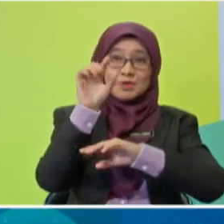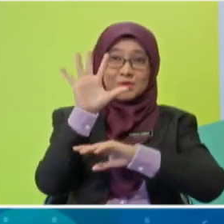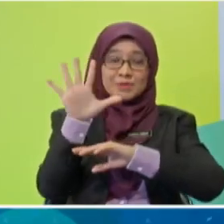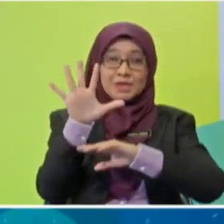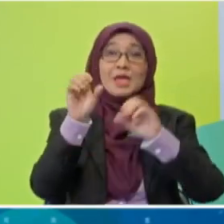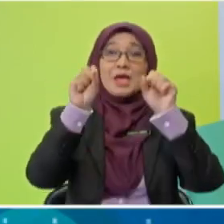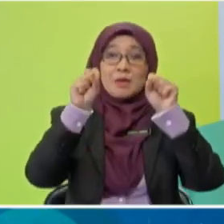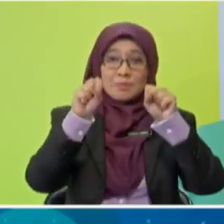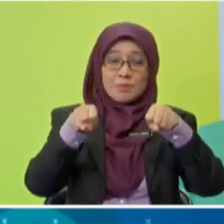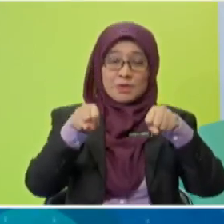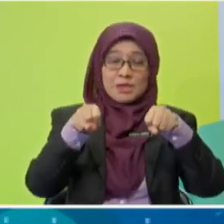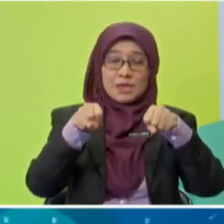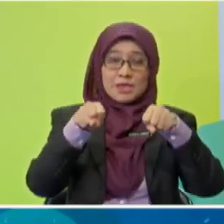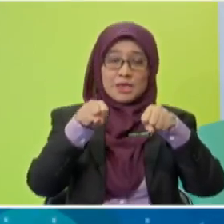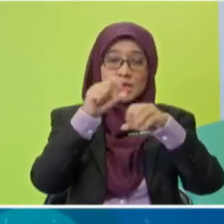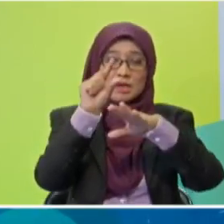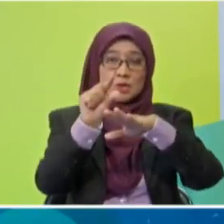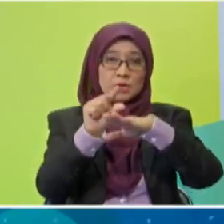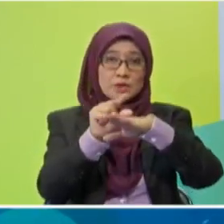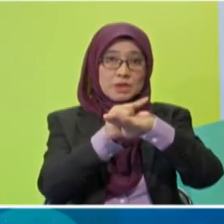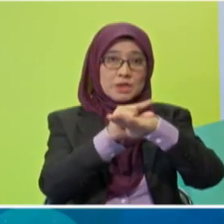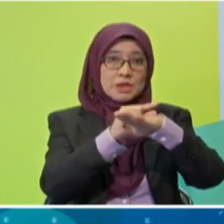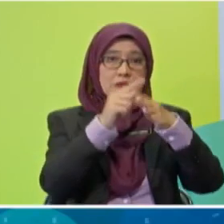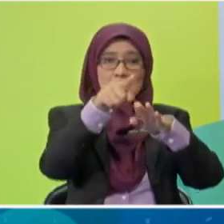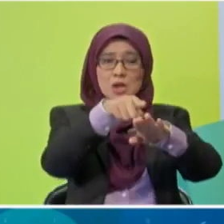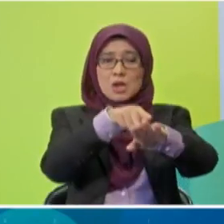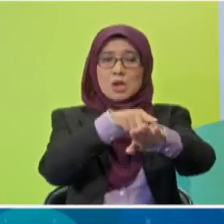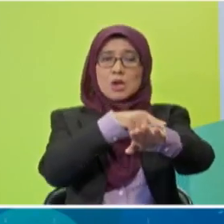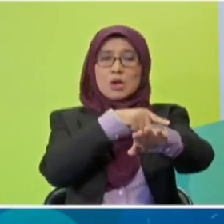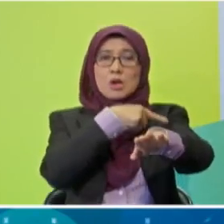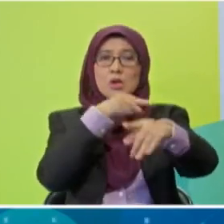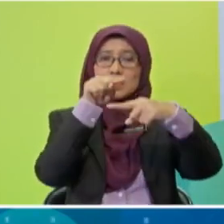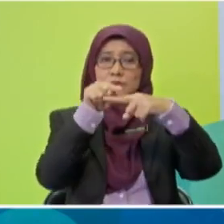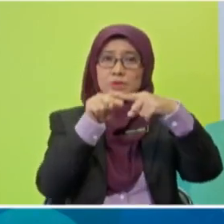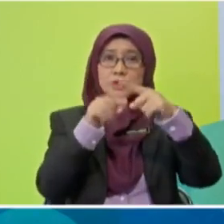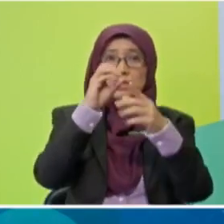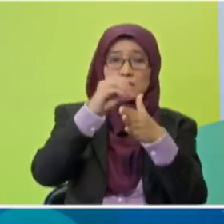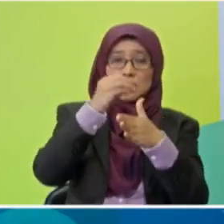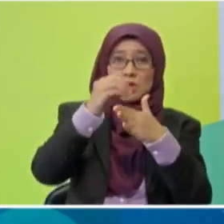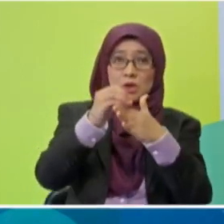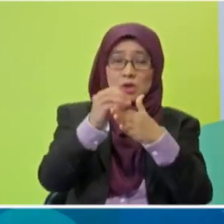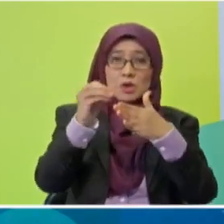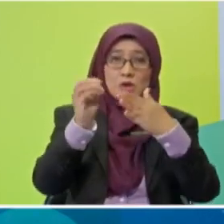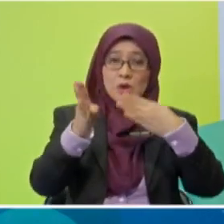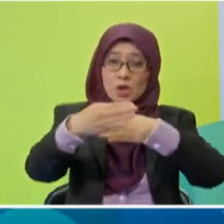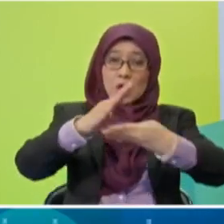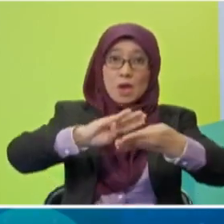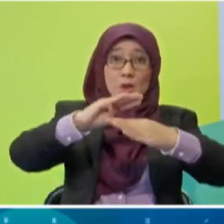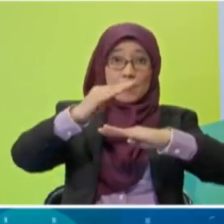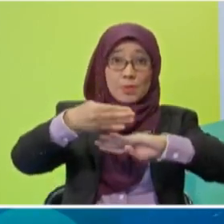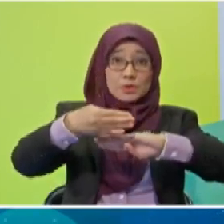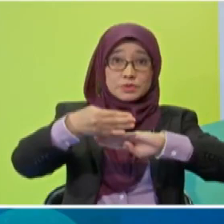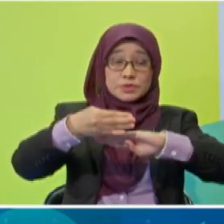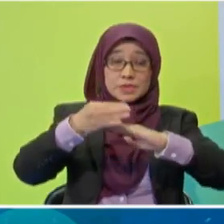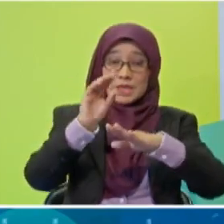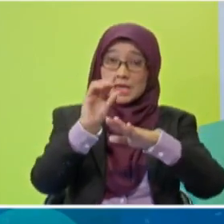or you can use this box method. Okay? And give me the rapid answer. Okay, so it's 1.485 divided